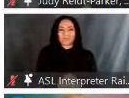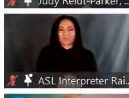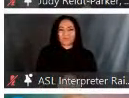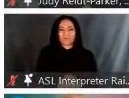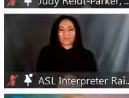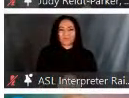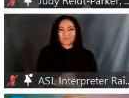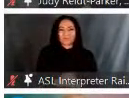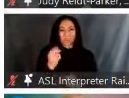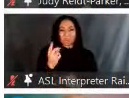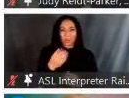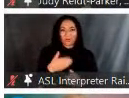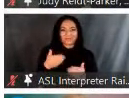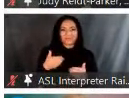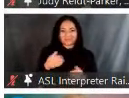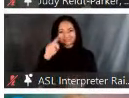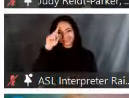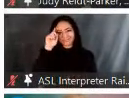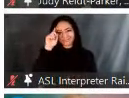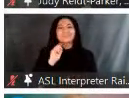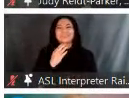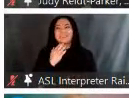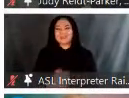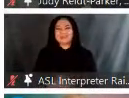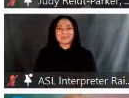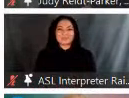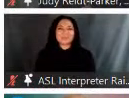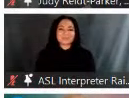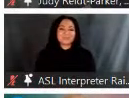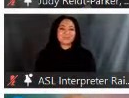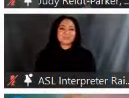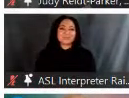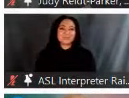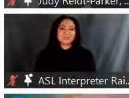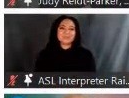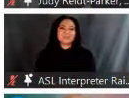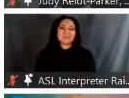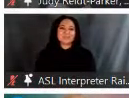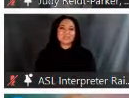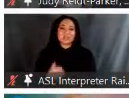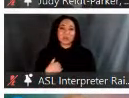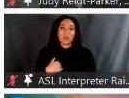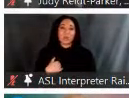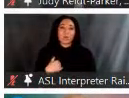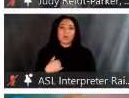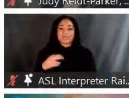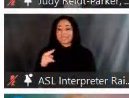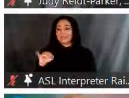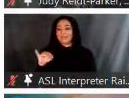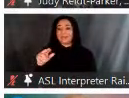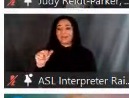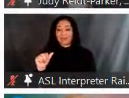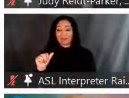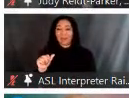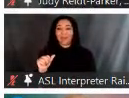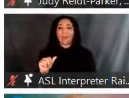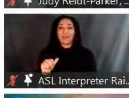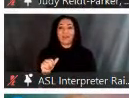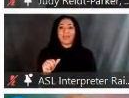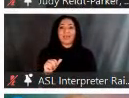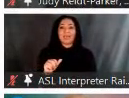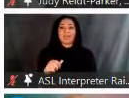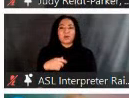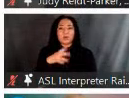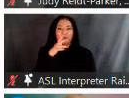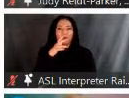And one back. Thank you. So I'm joined by Nina and Judy today to talk about the